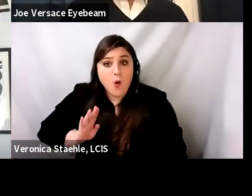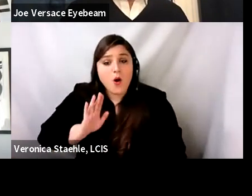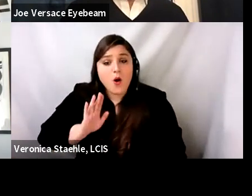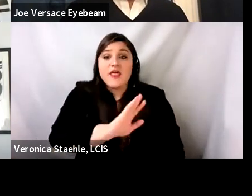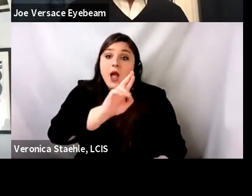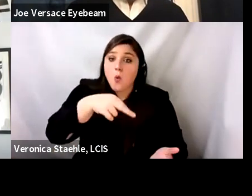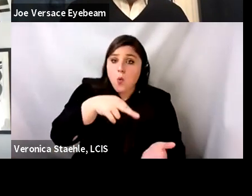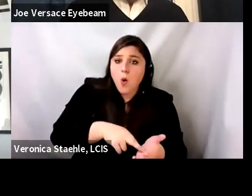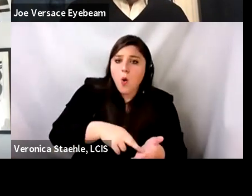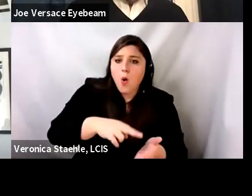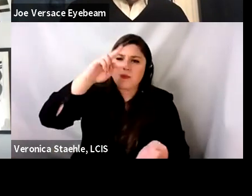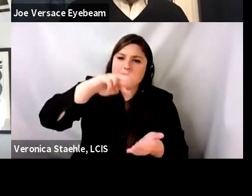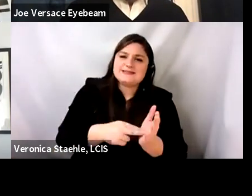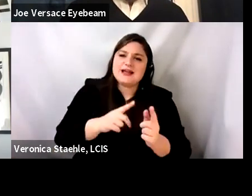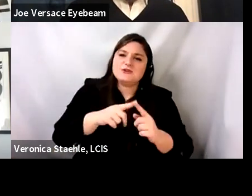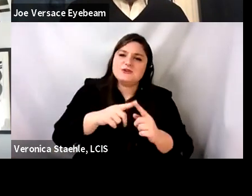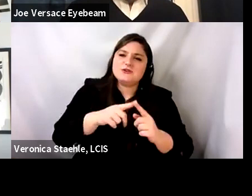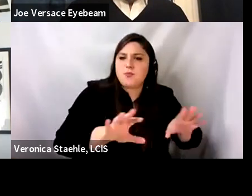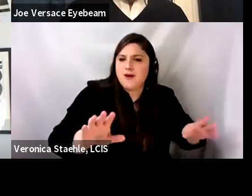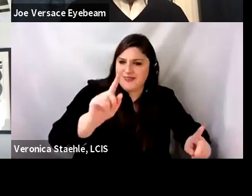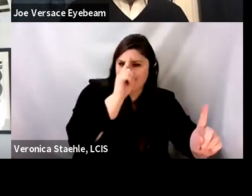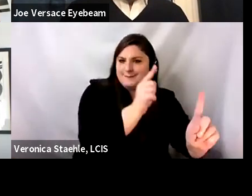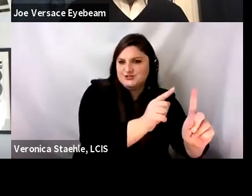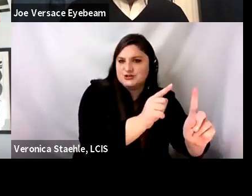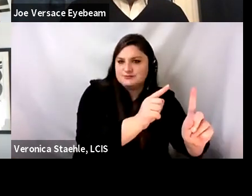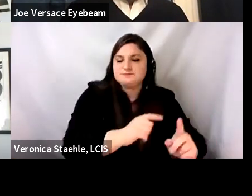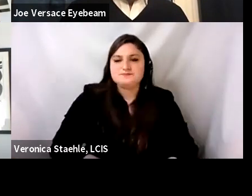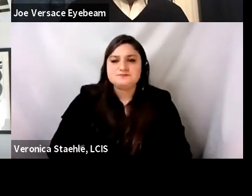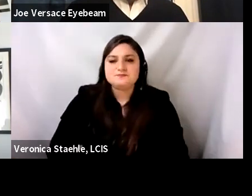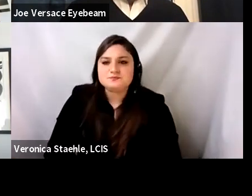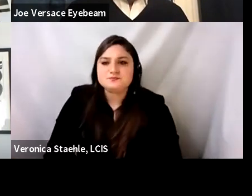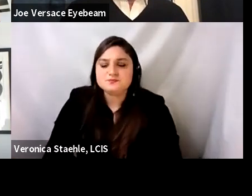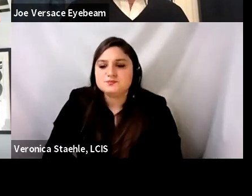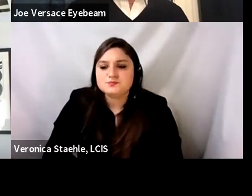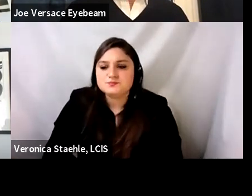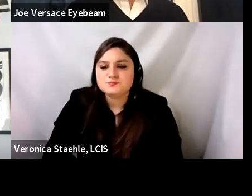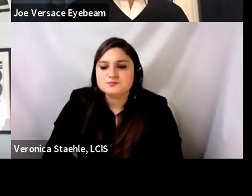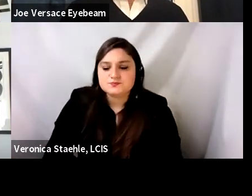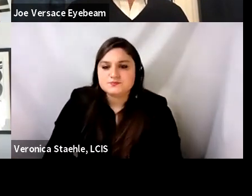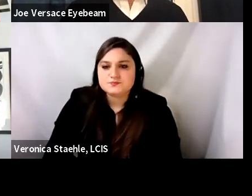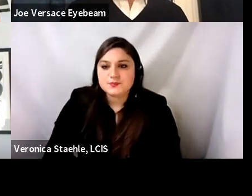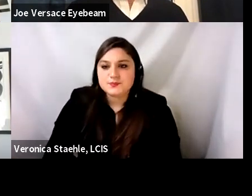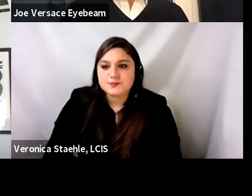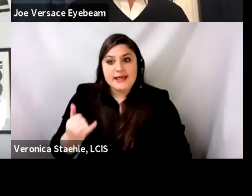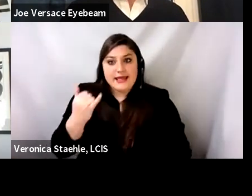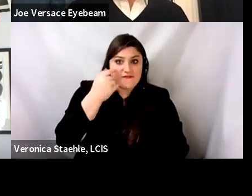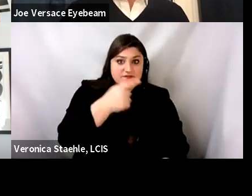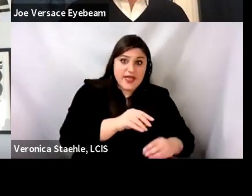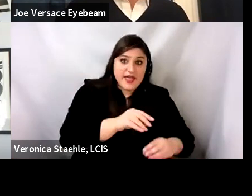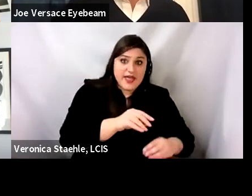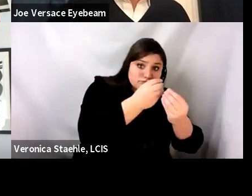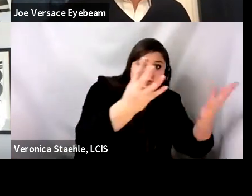to basics. And when we start from there, then you know that we have a group